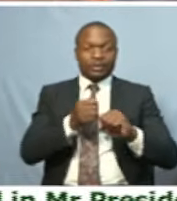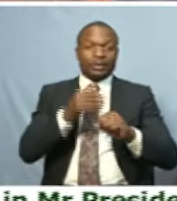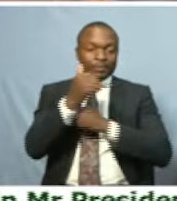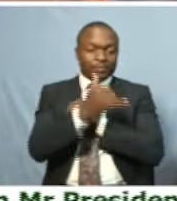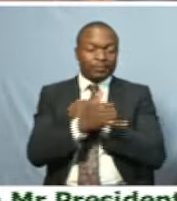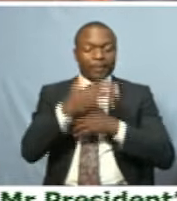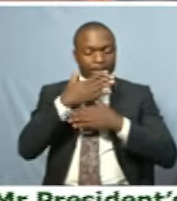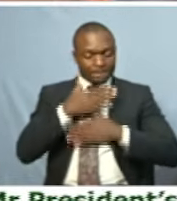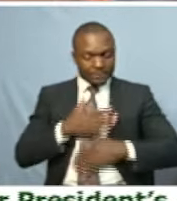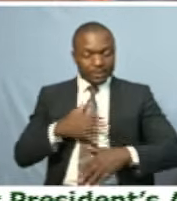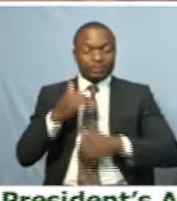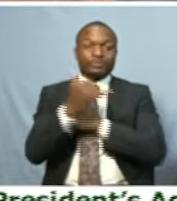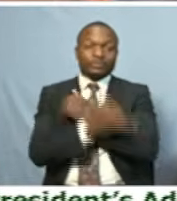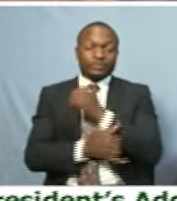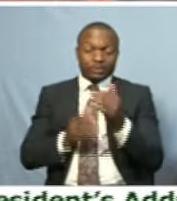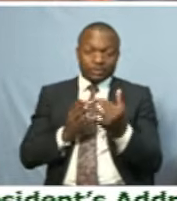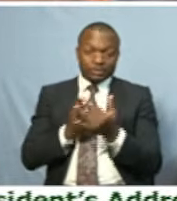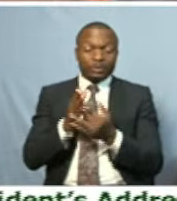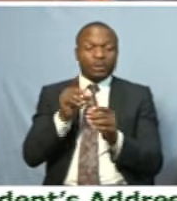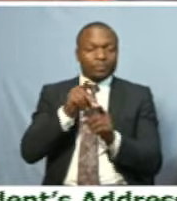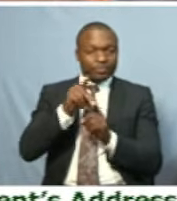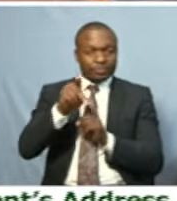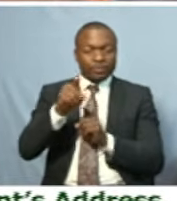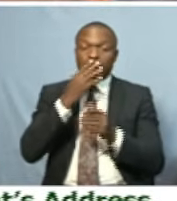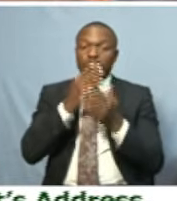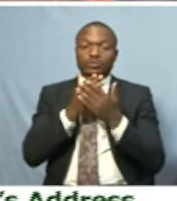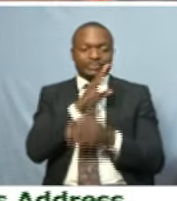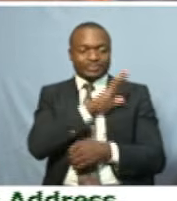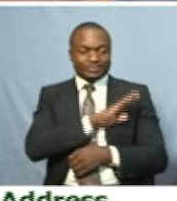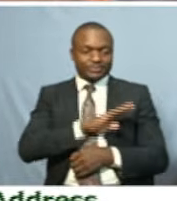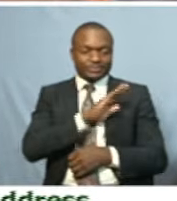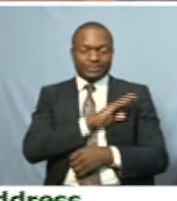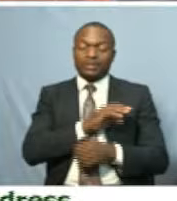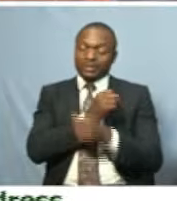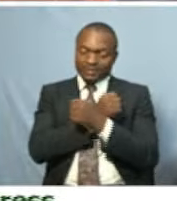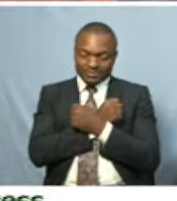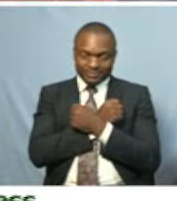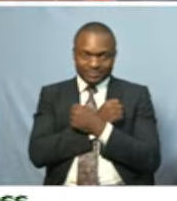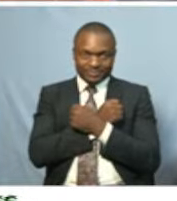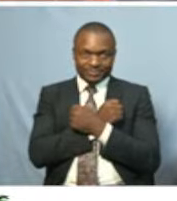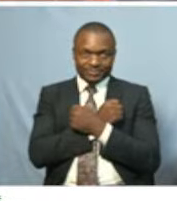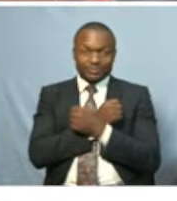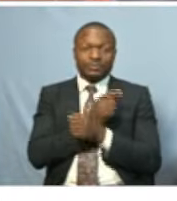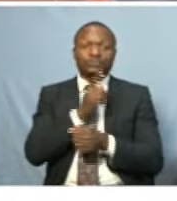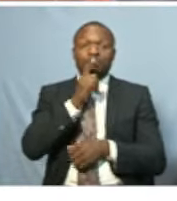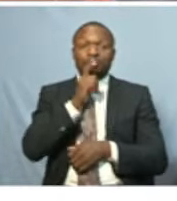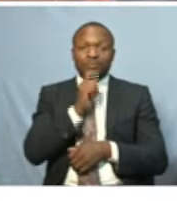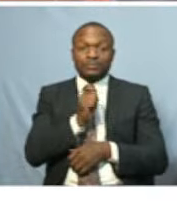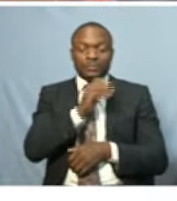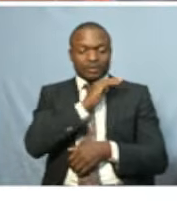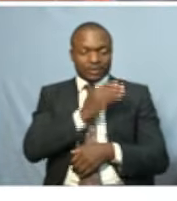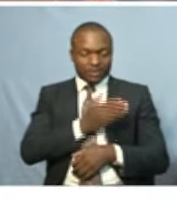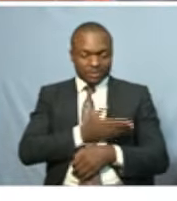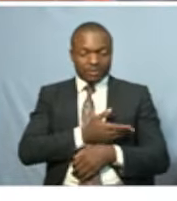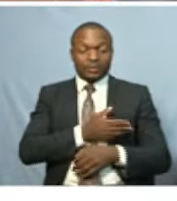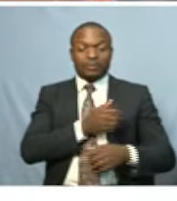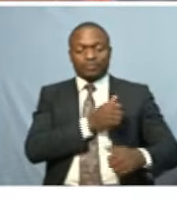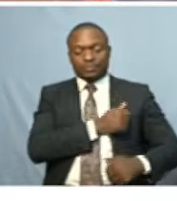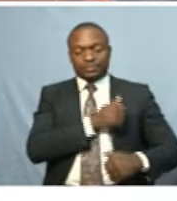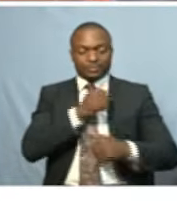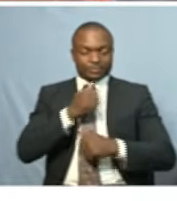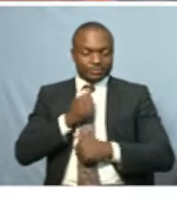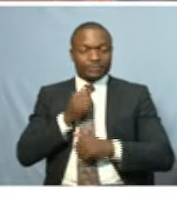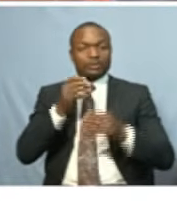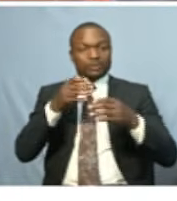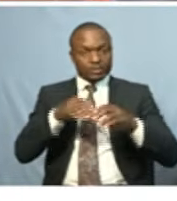Through the professionalism, discipline, and unwavering patriotism, our men and women in uniform continue